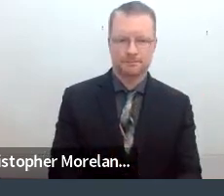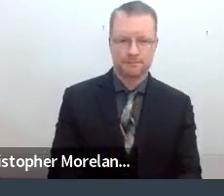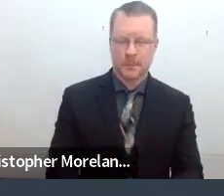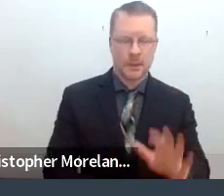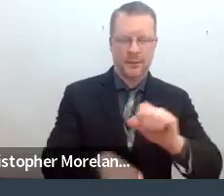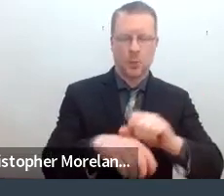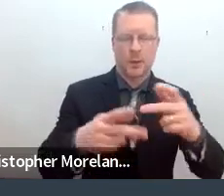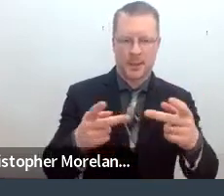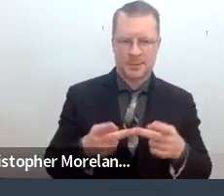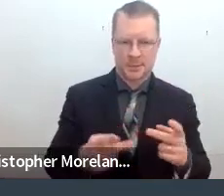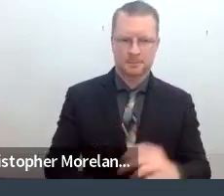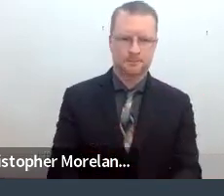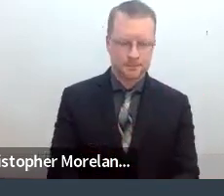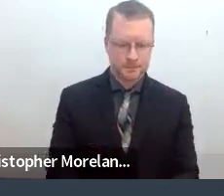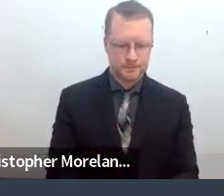harassment in the workplace.